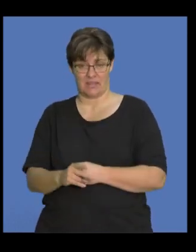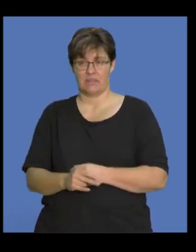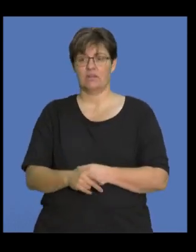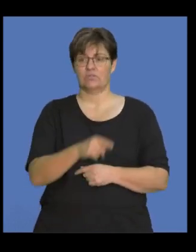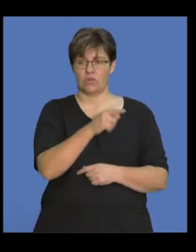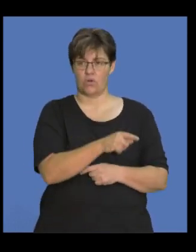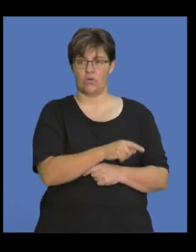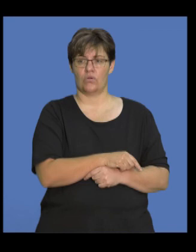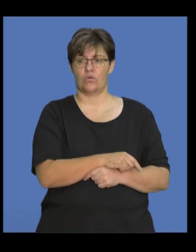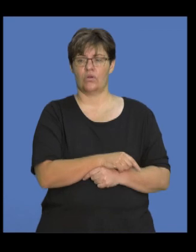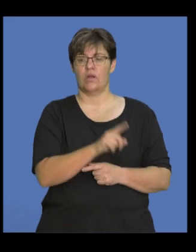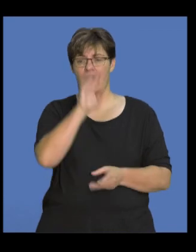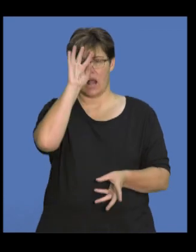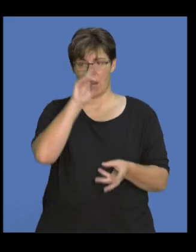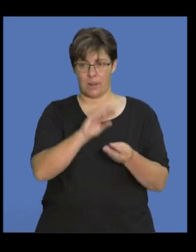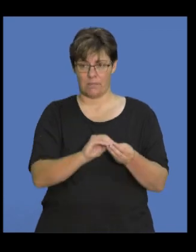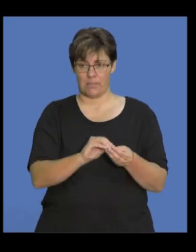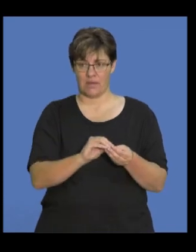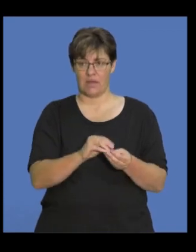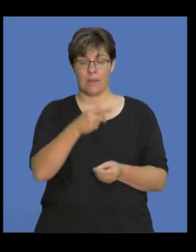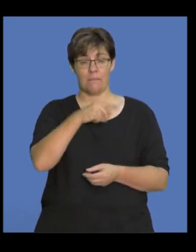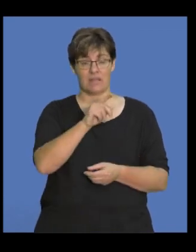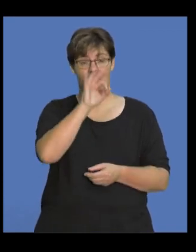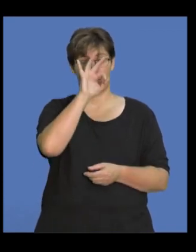250. Now you can see that he paid